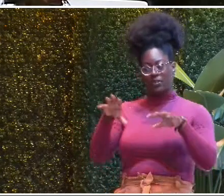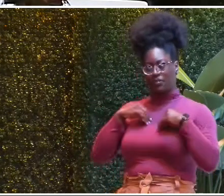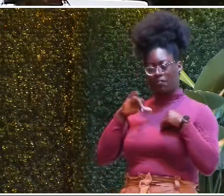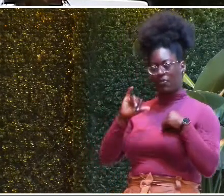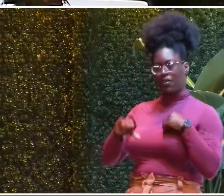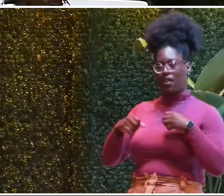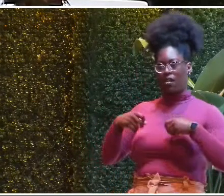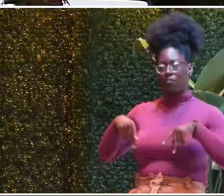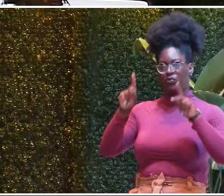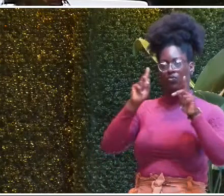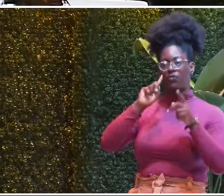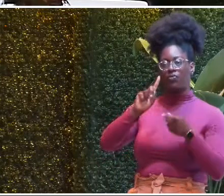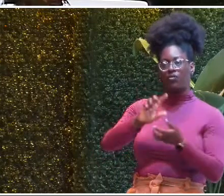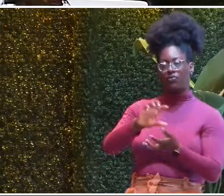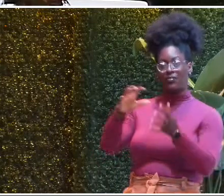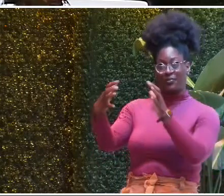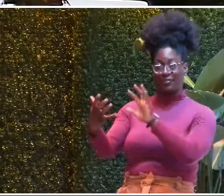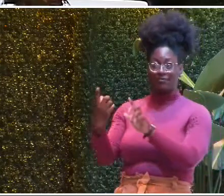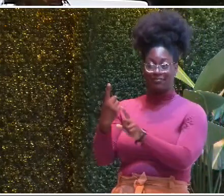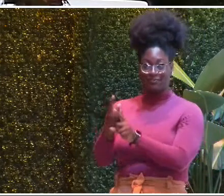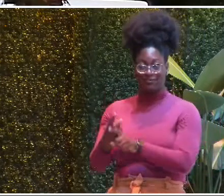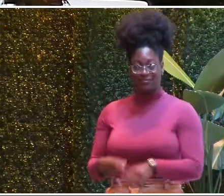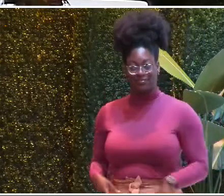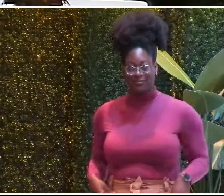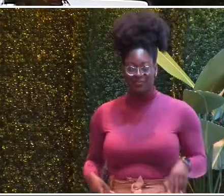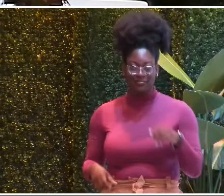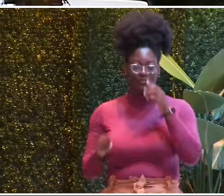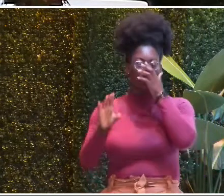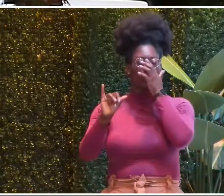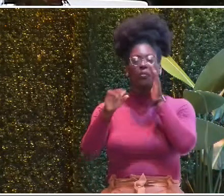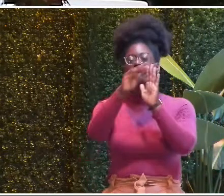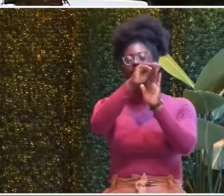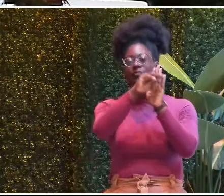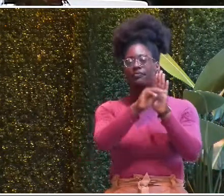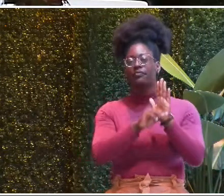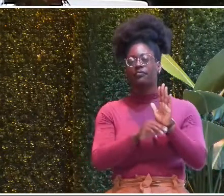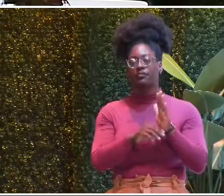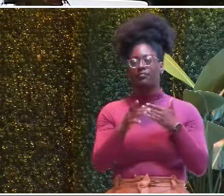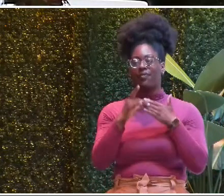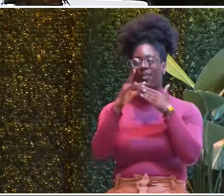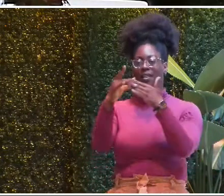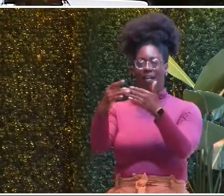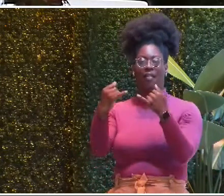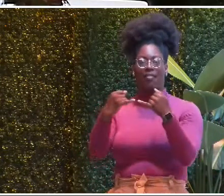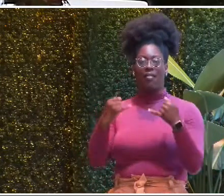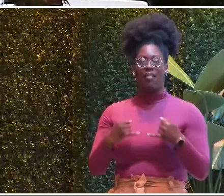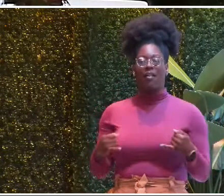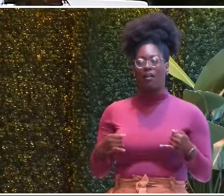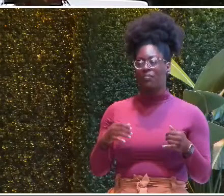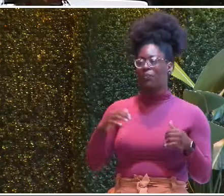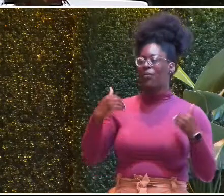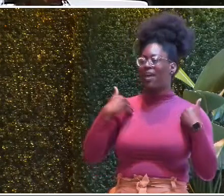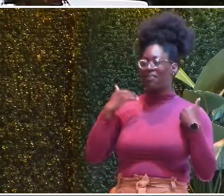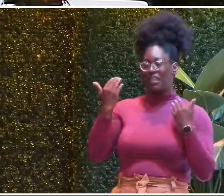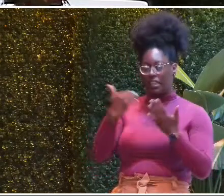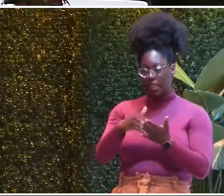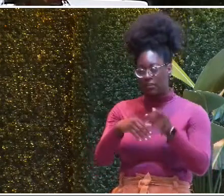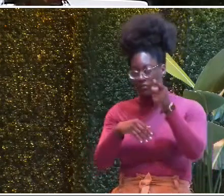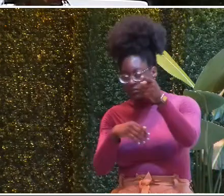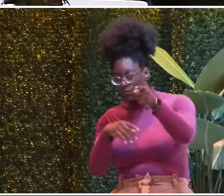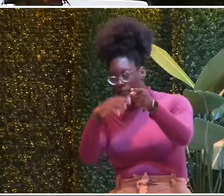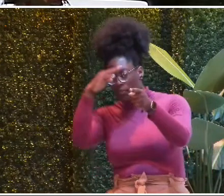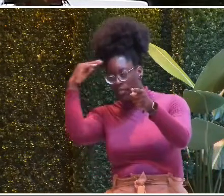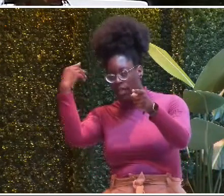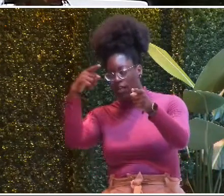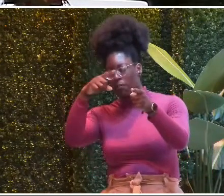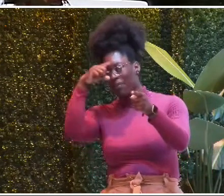So those are our community guidelines. Again, you could be reminded of them on these posters in the back and around the space. If you